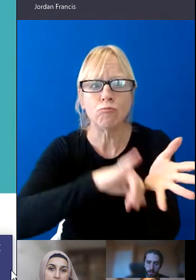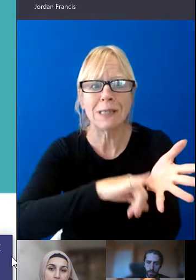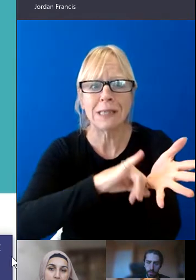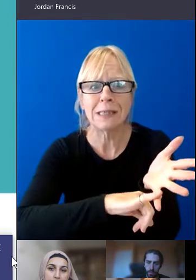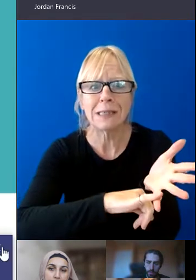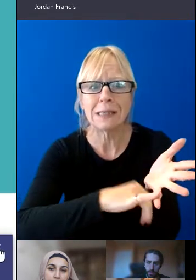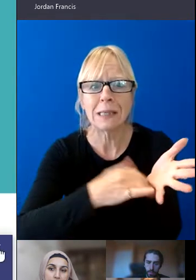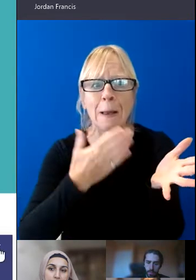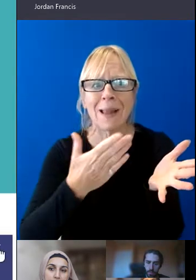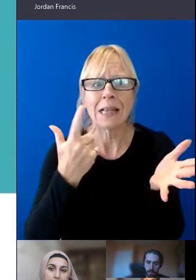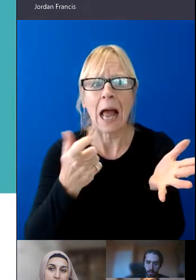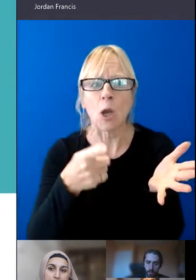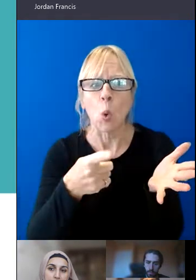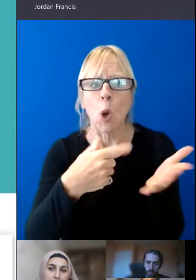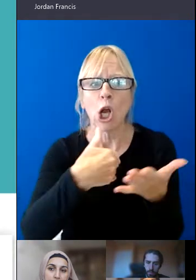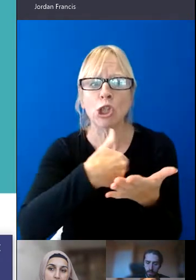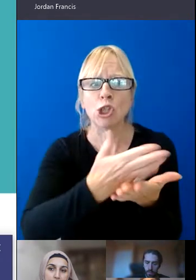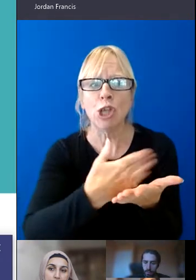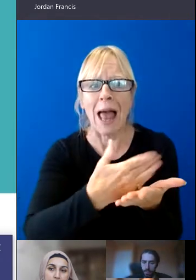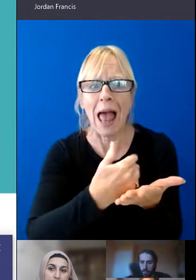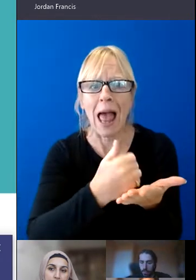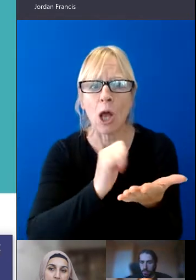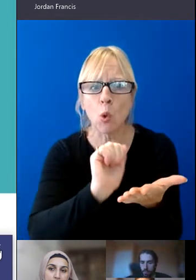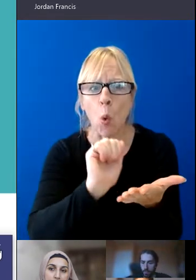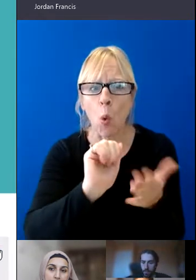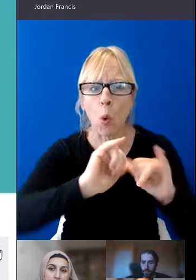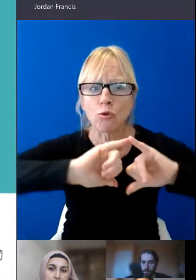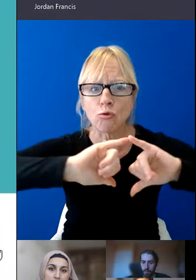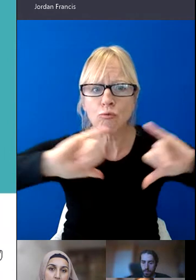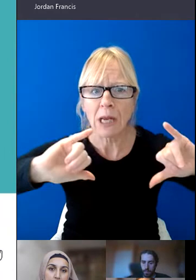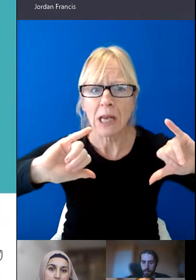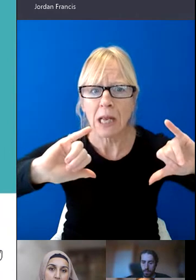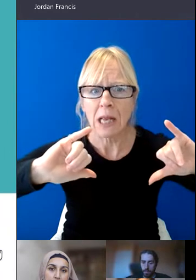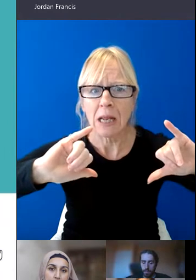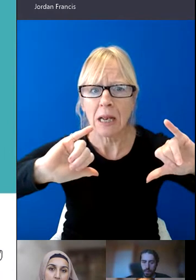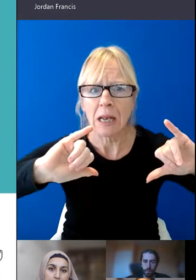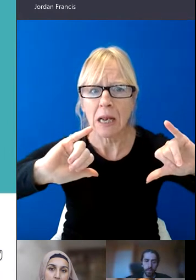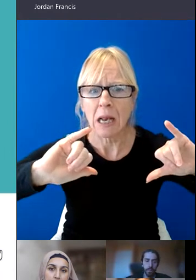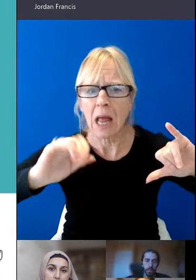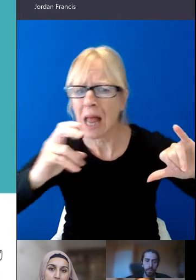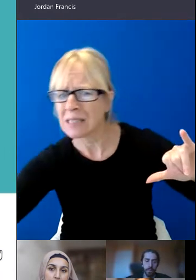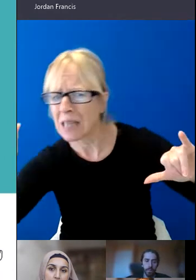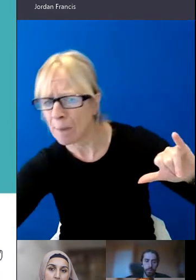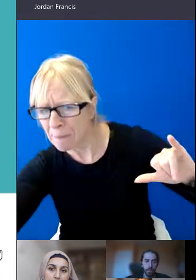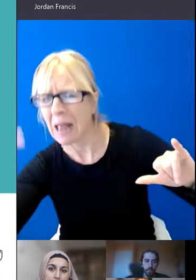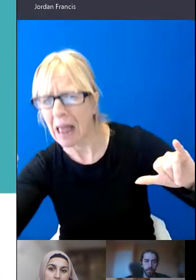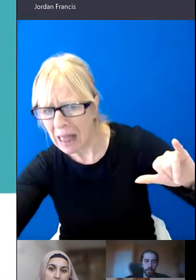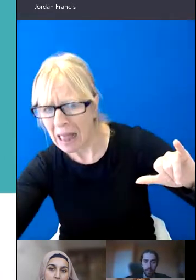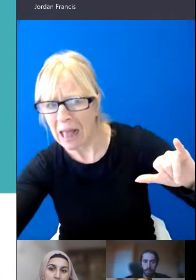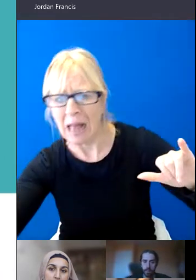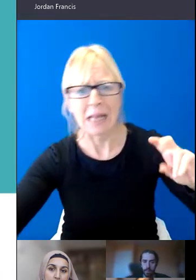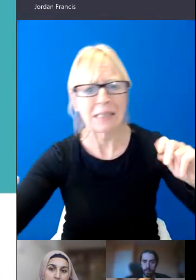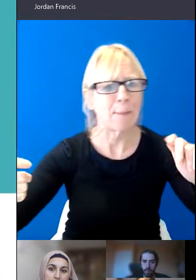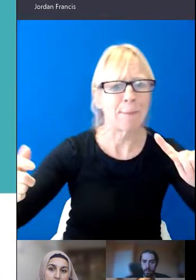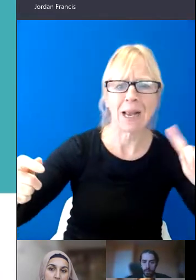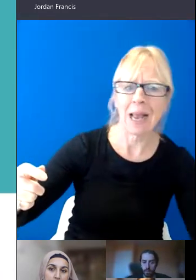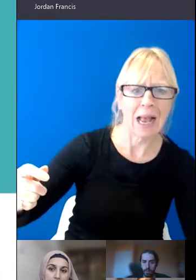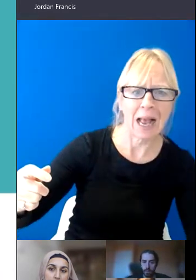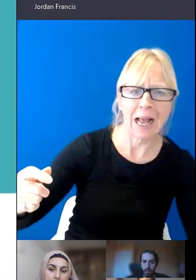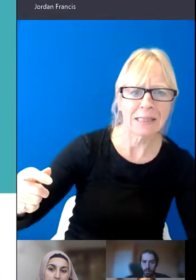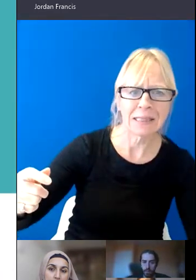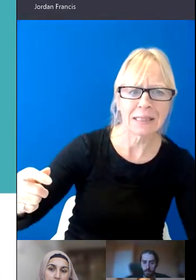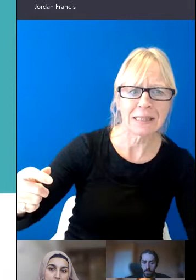possible? So Mark can't see them. So some people can and some people can't. I might try leaving and coming back in and seeing if that